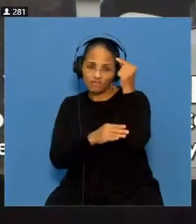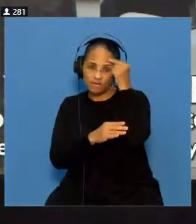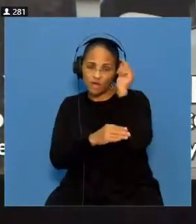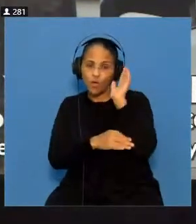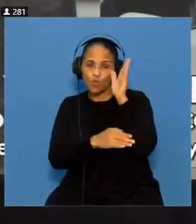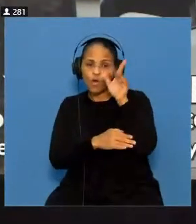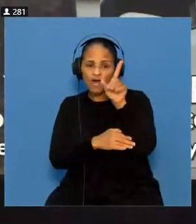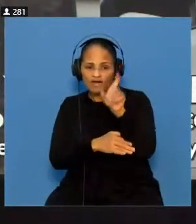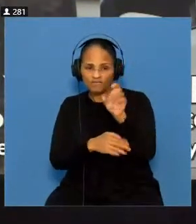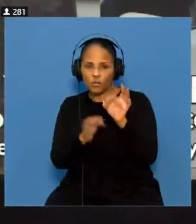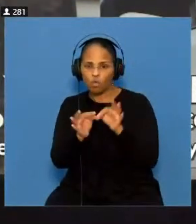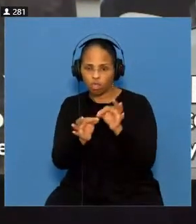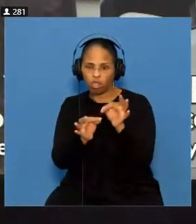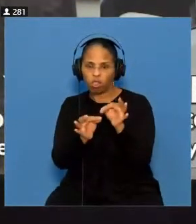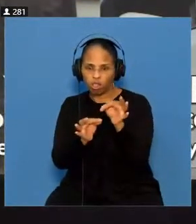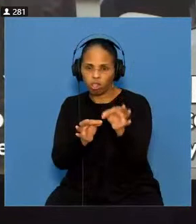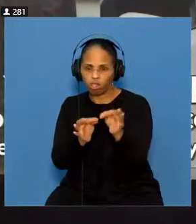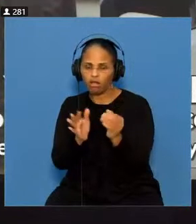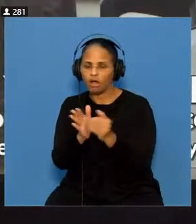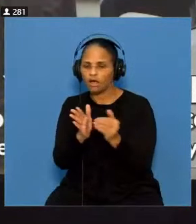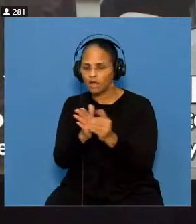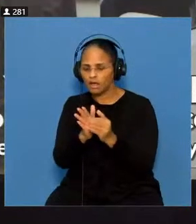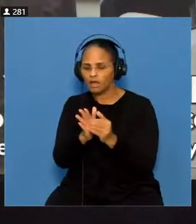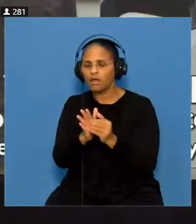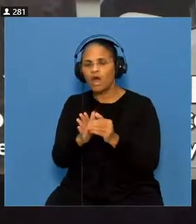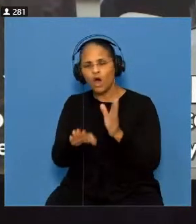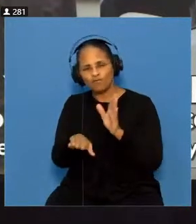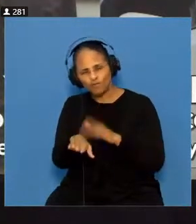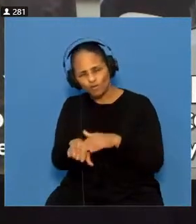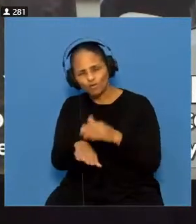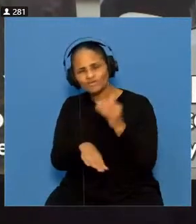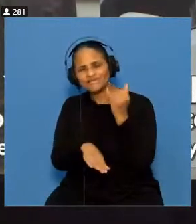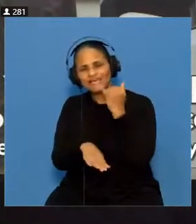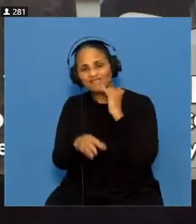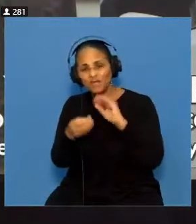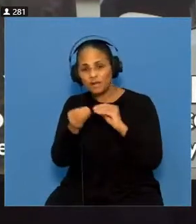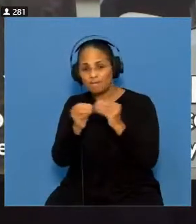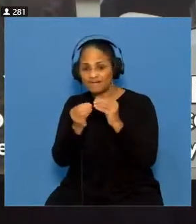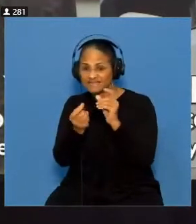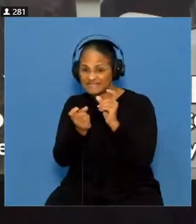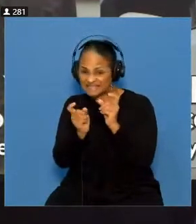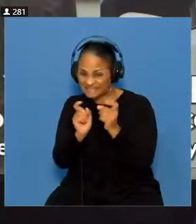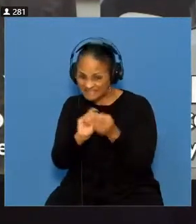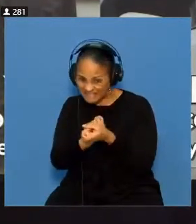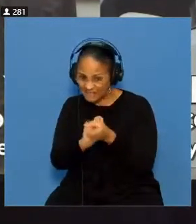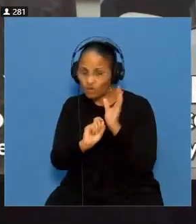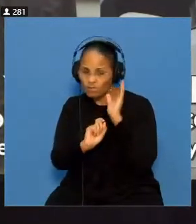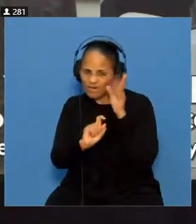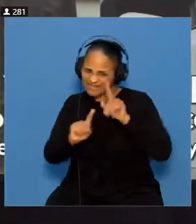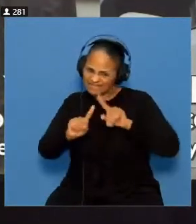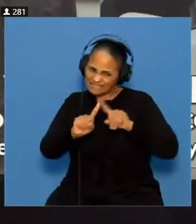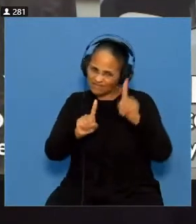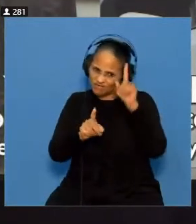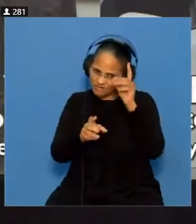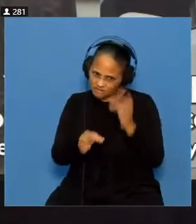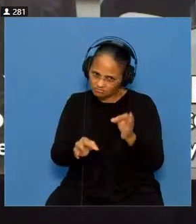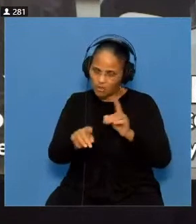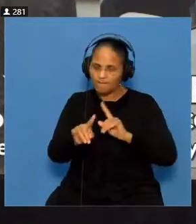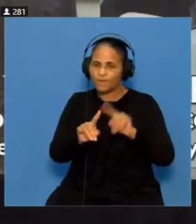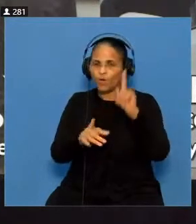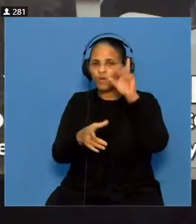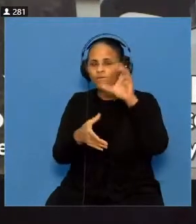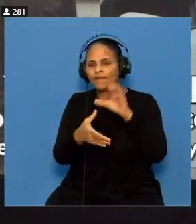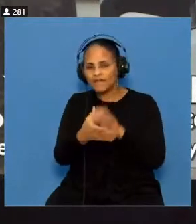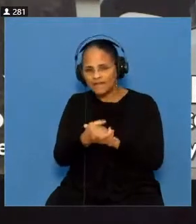to extend this again. And of course, if the numbers change, then we'll make different decisions. But we believe that there has